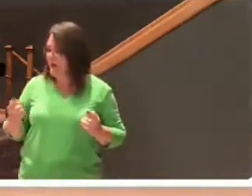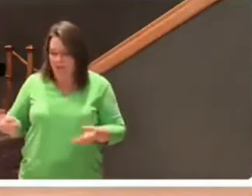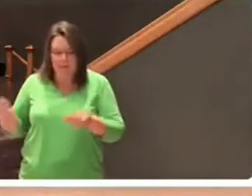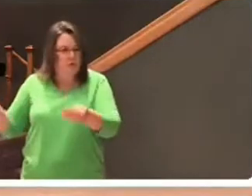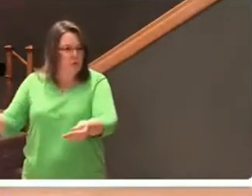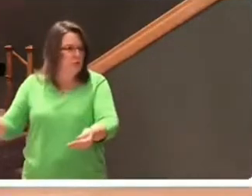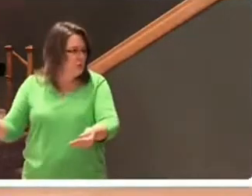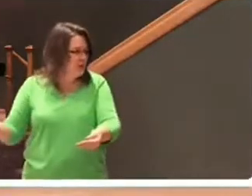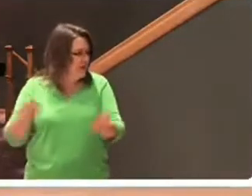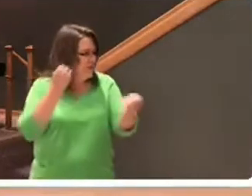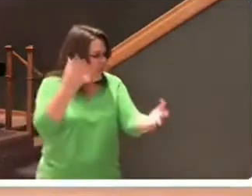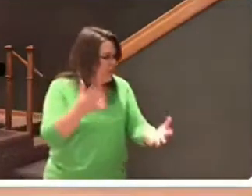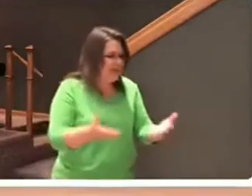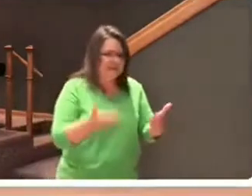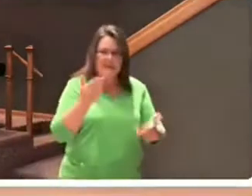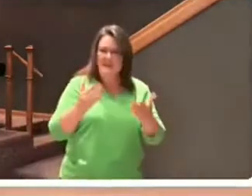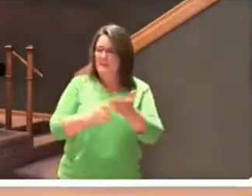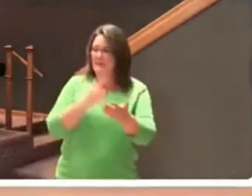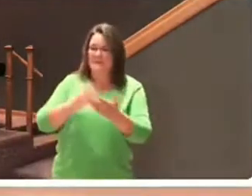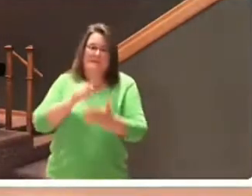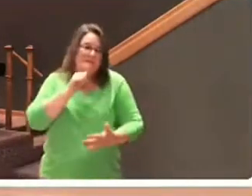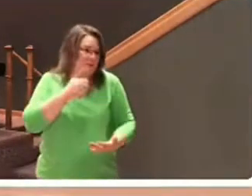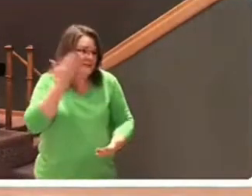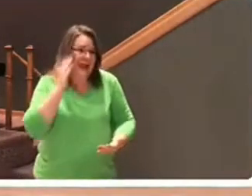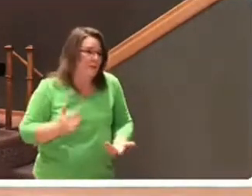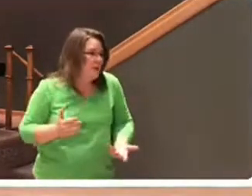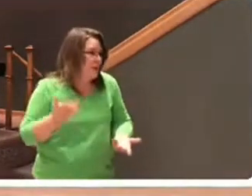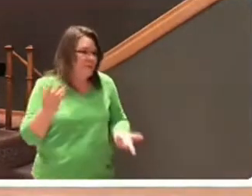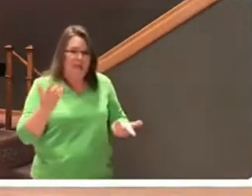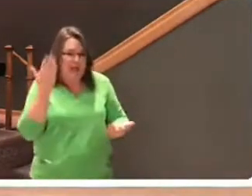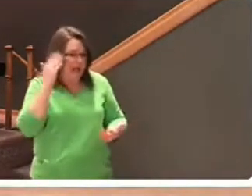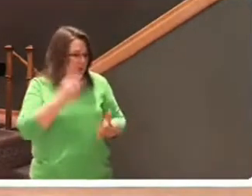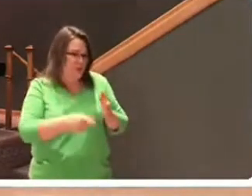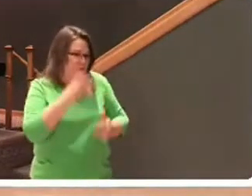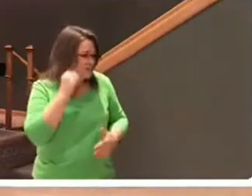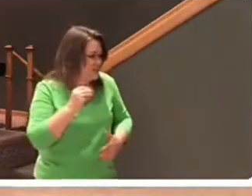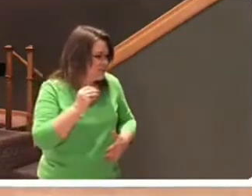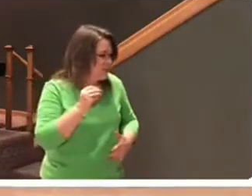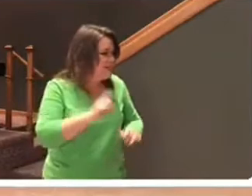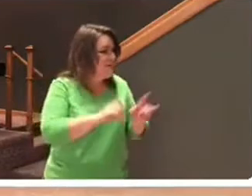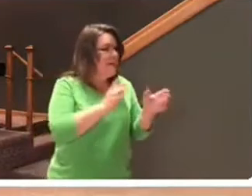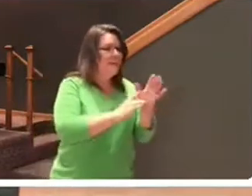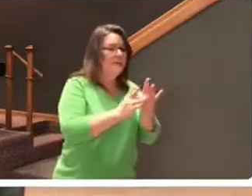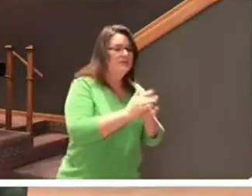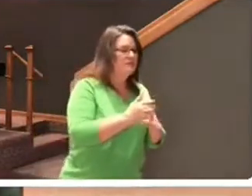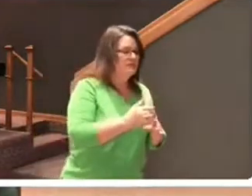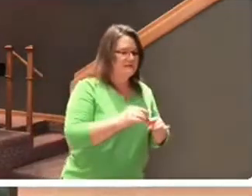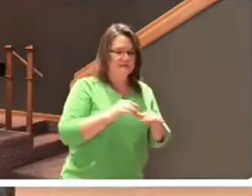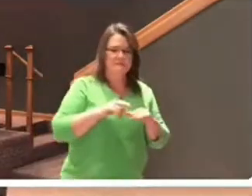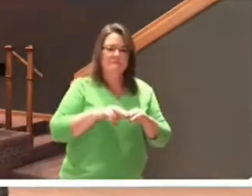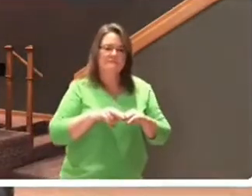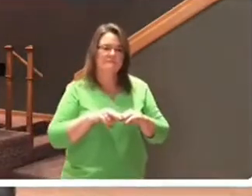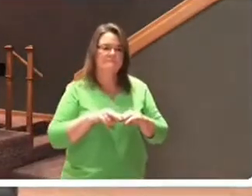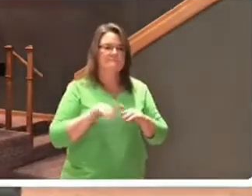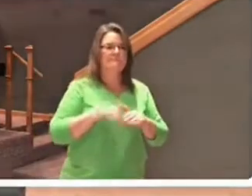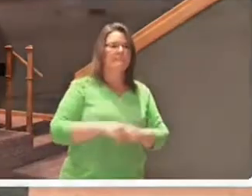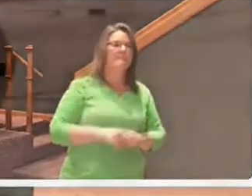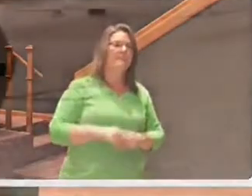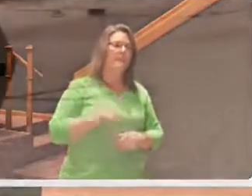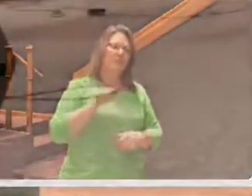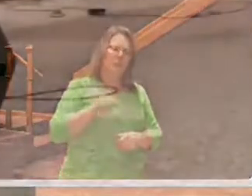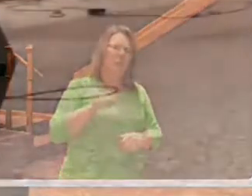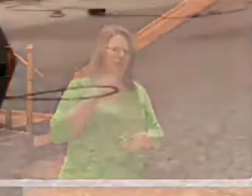give out of obedience, and maybe sometimes it hurts, I don't know. Maybe I don't know what you're going through. But Jesus is sitting there like, oh